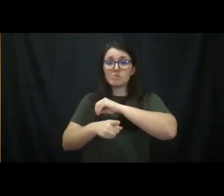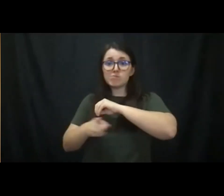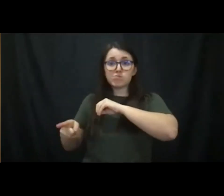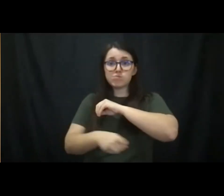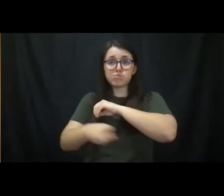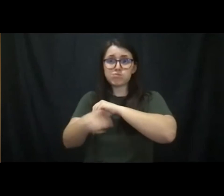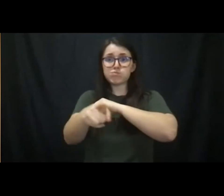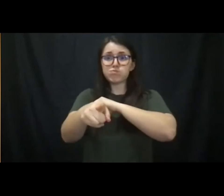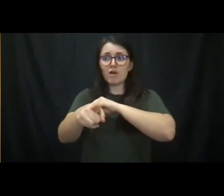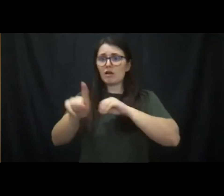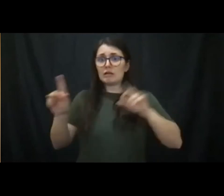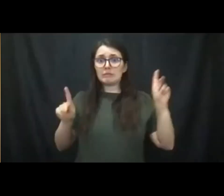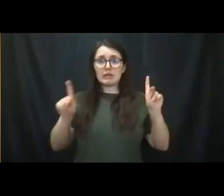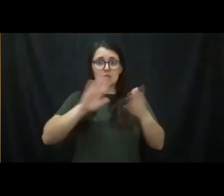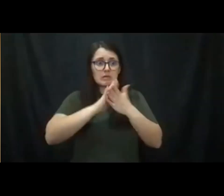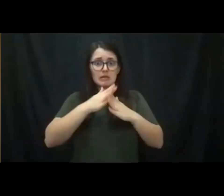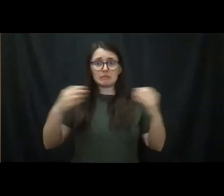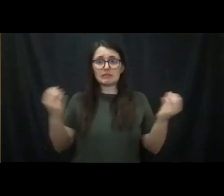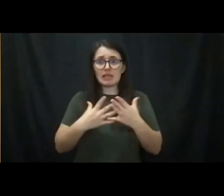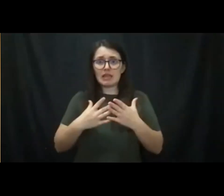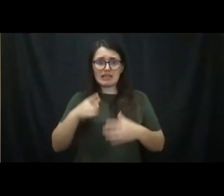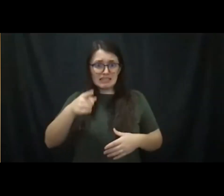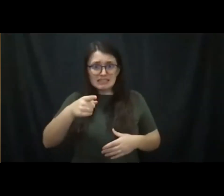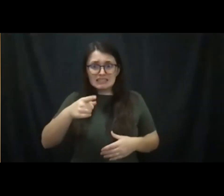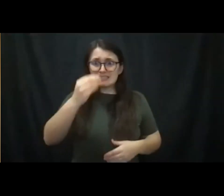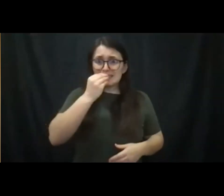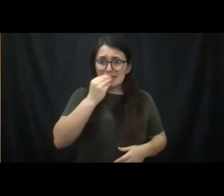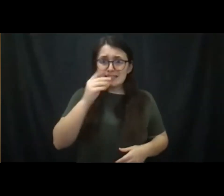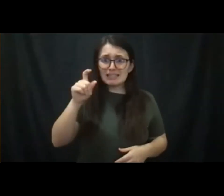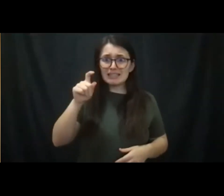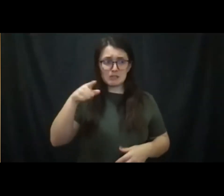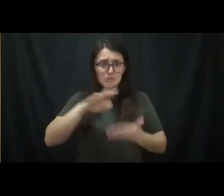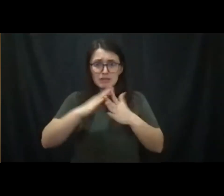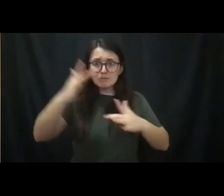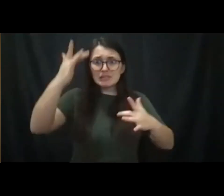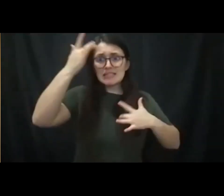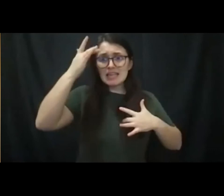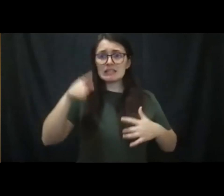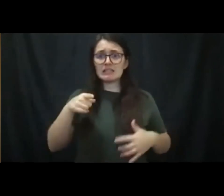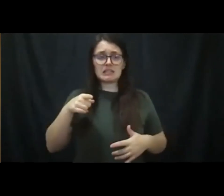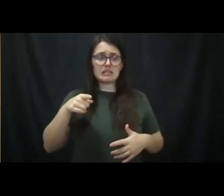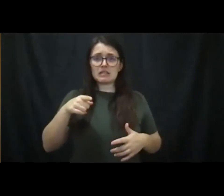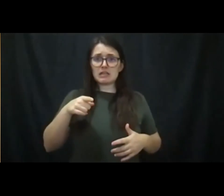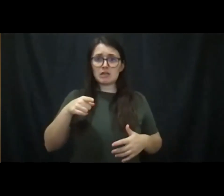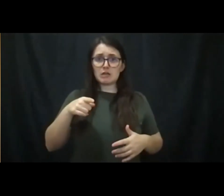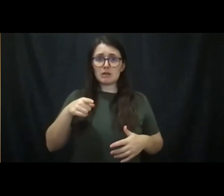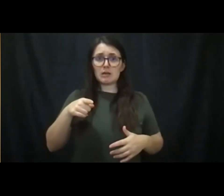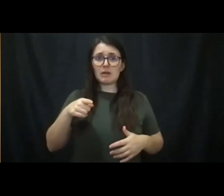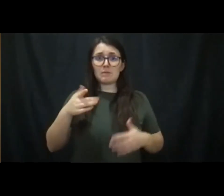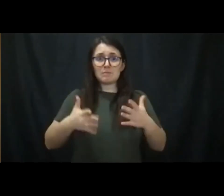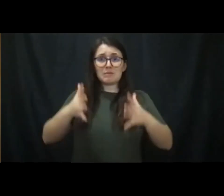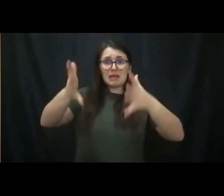They wondered whether he was getting anything to eat, whether he was getting sick, or whether he would beach himself in the